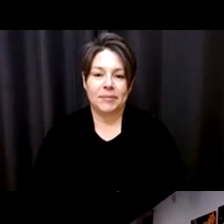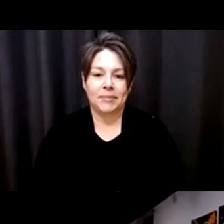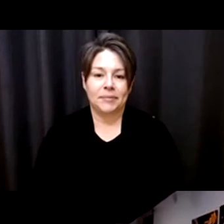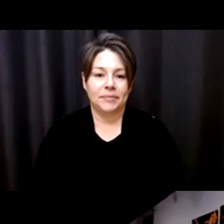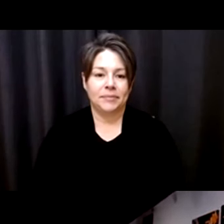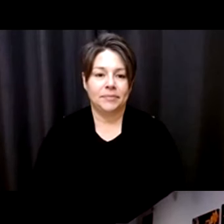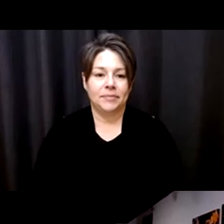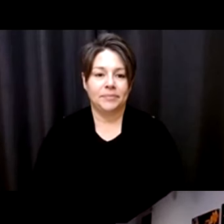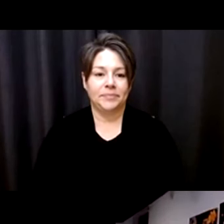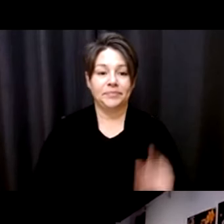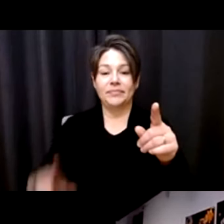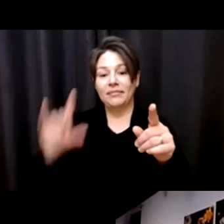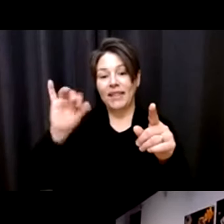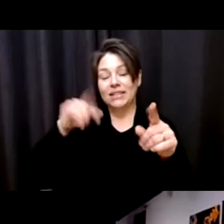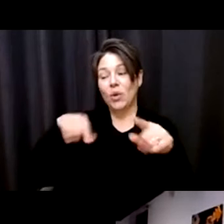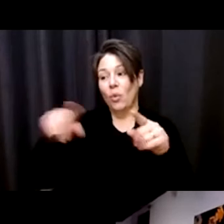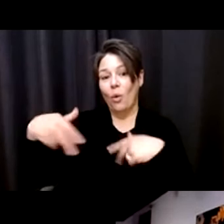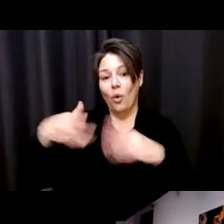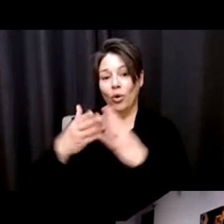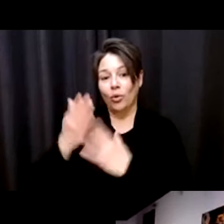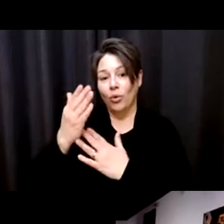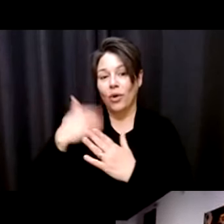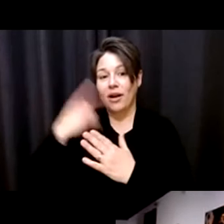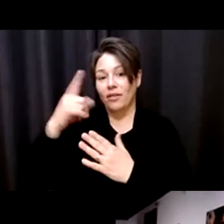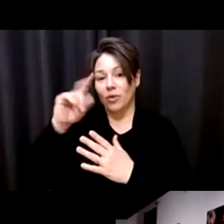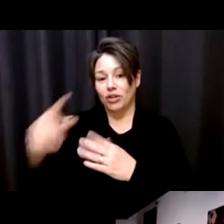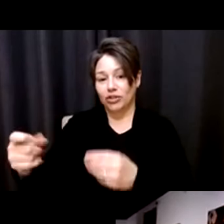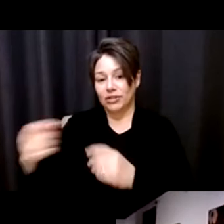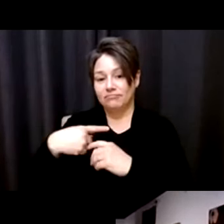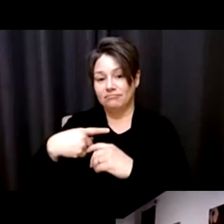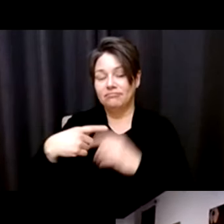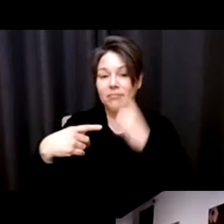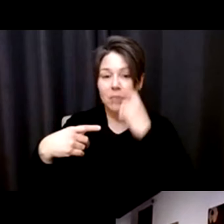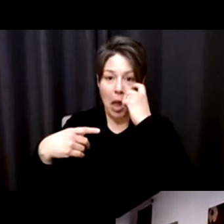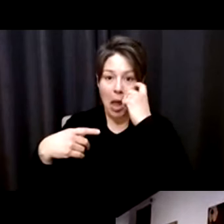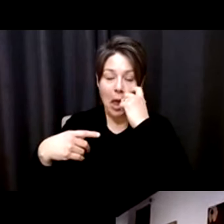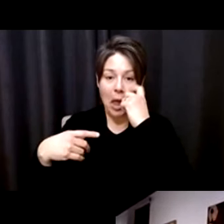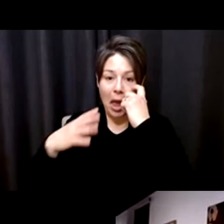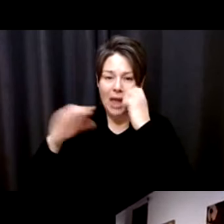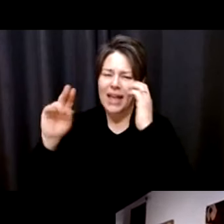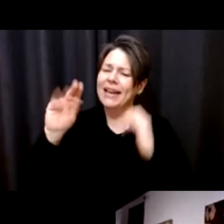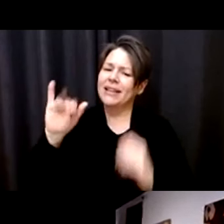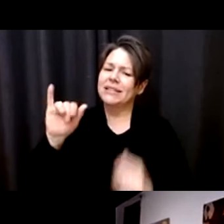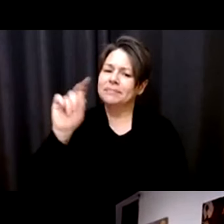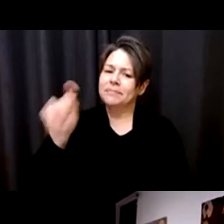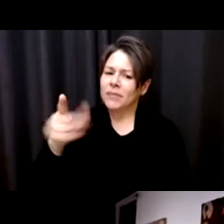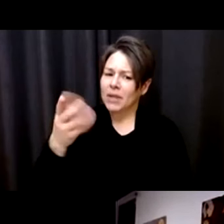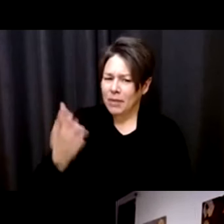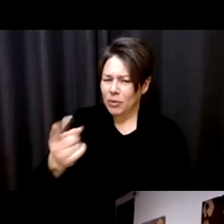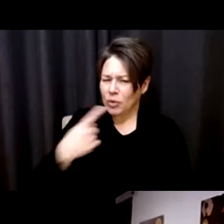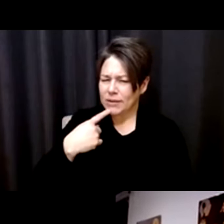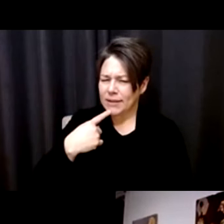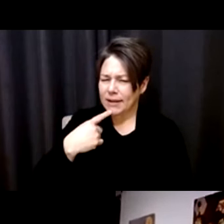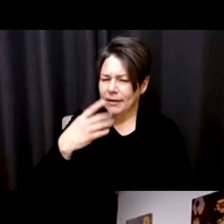As you're walking through, we do have a question that has come through, Janie. And Nancy, you may have said it. I